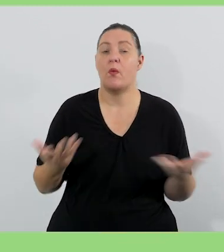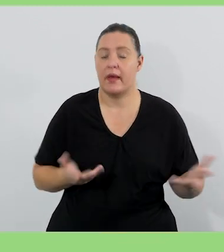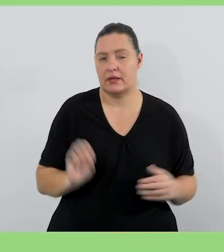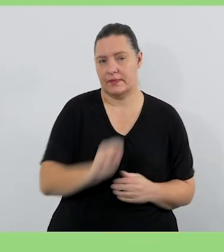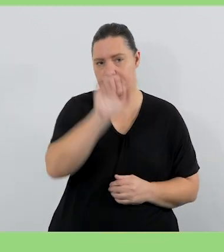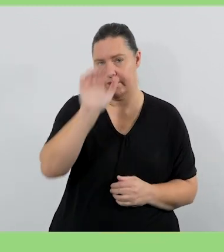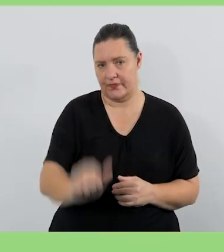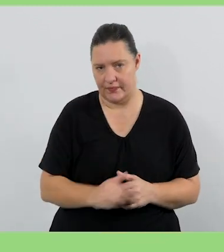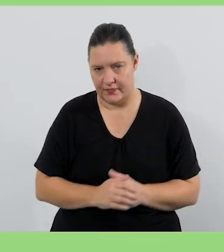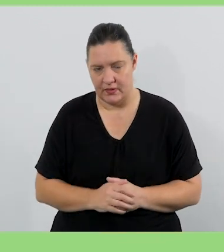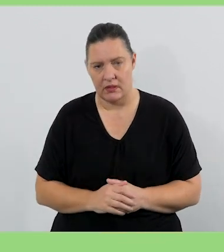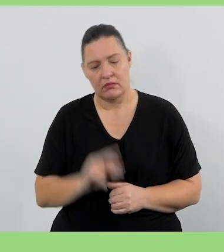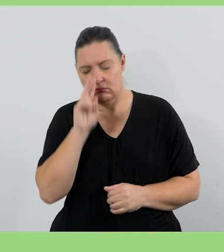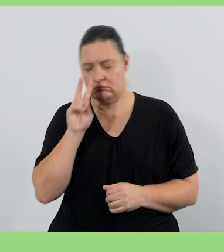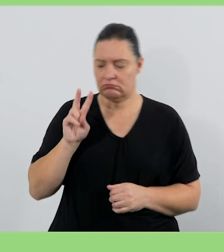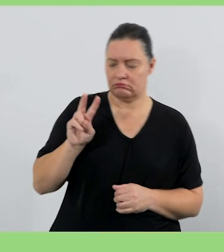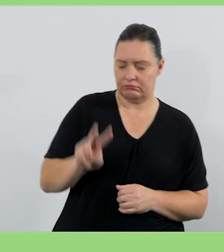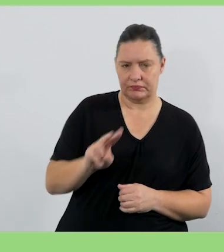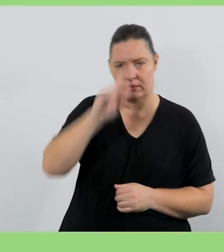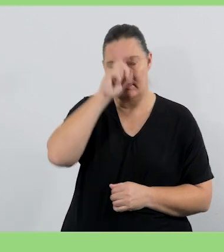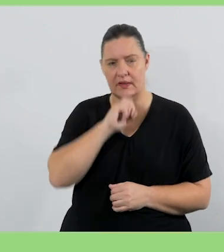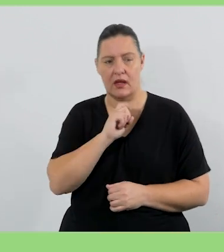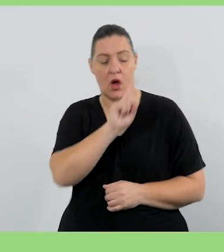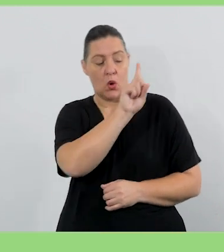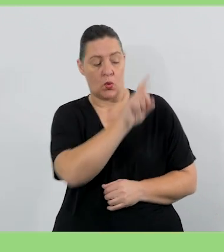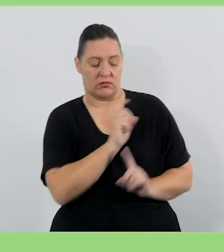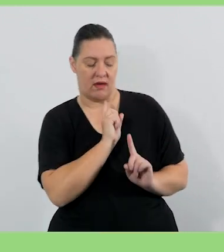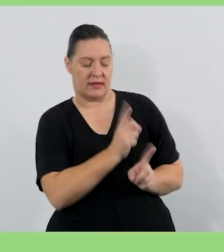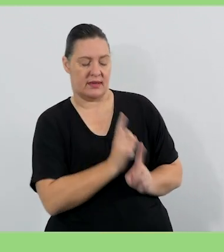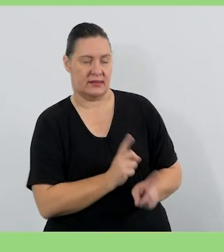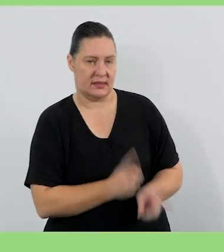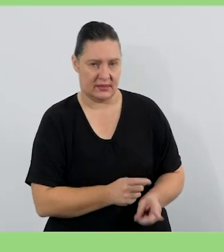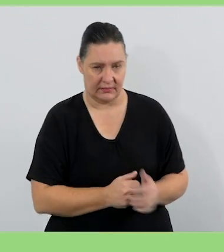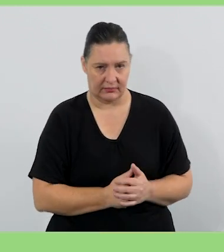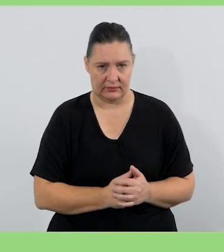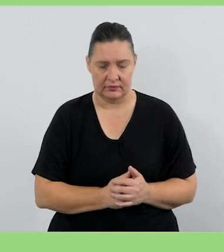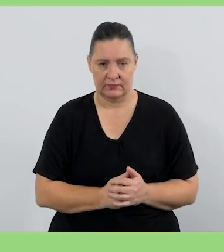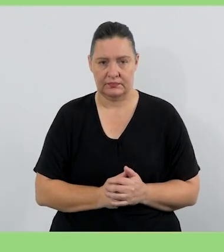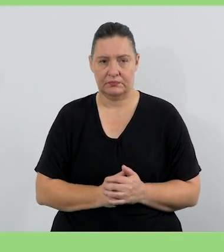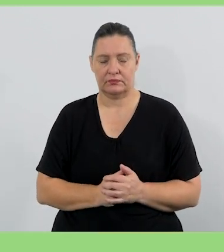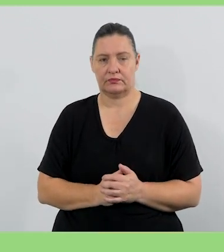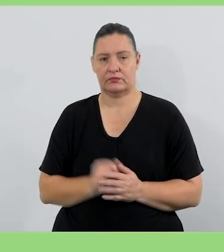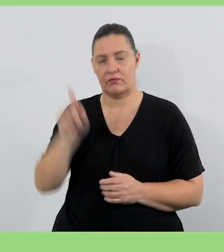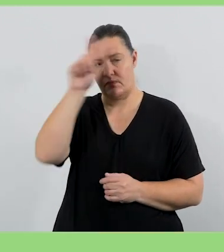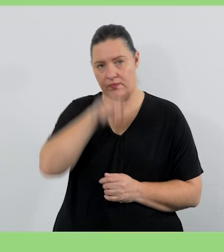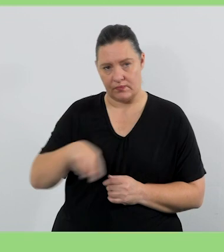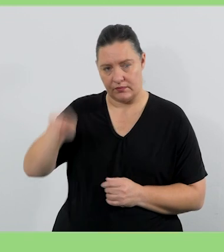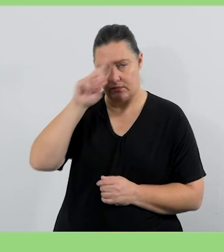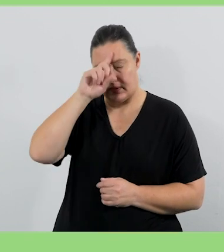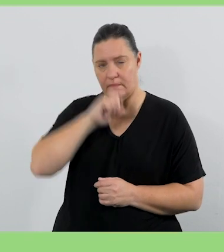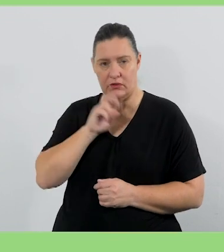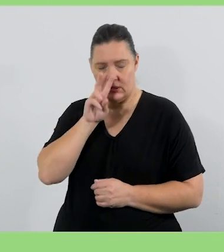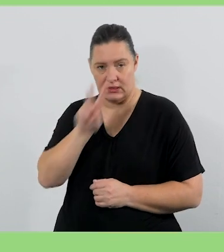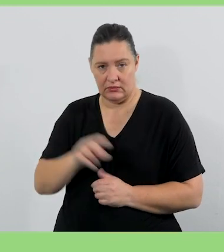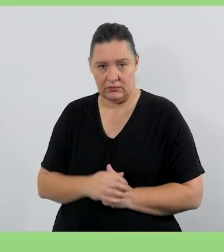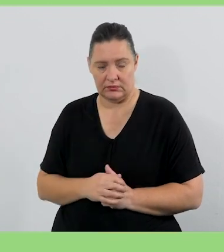South Africa. Study the picture and answer the questions that follow. So this is the picture that we need to take